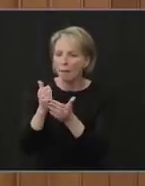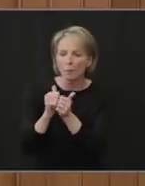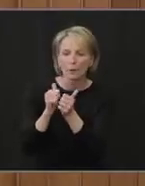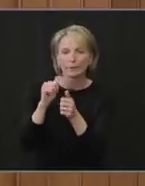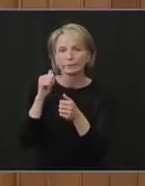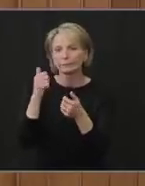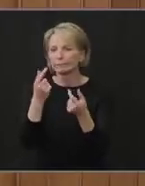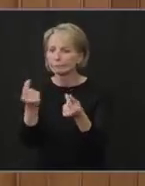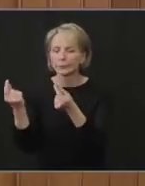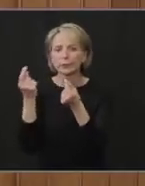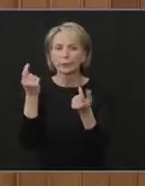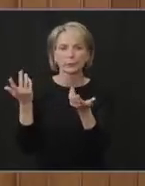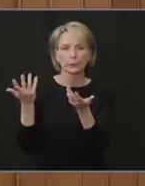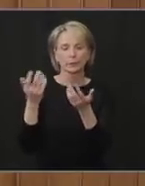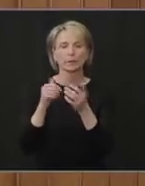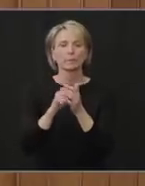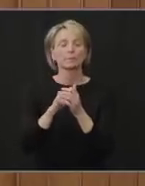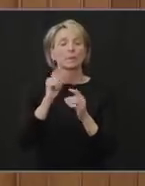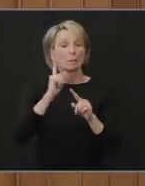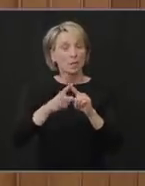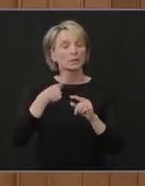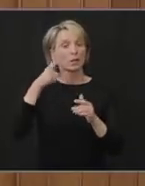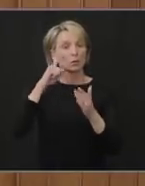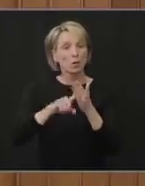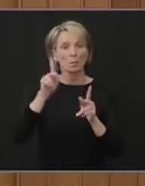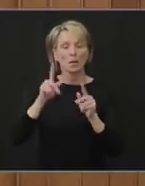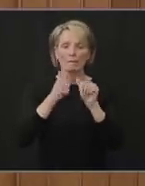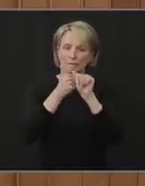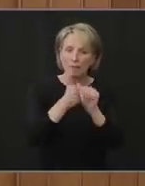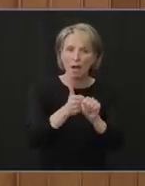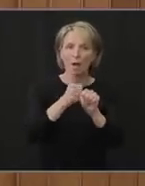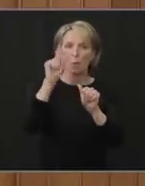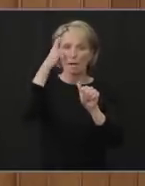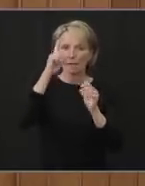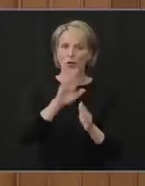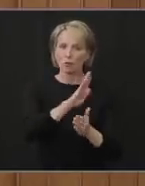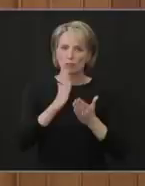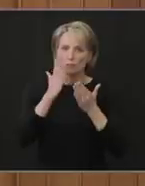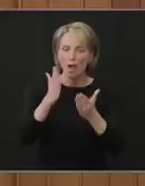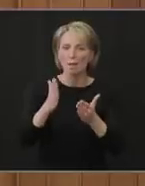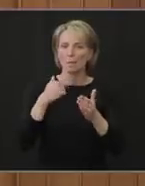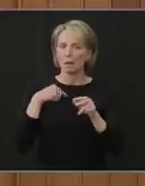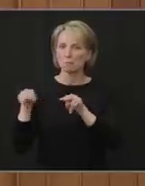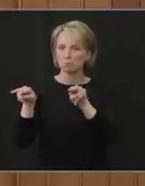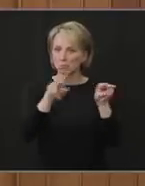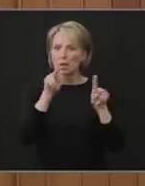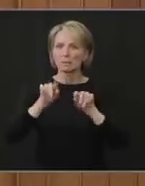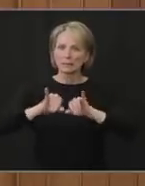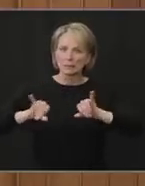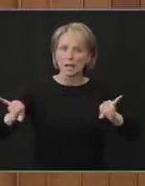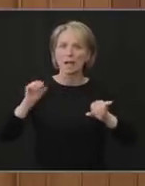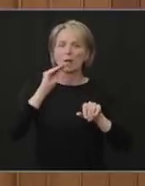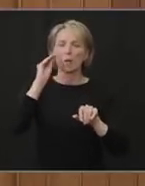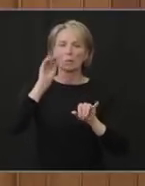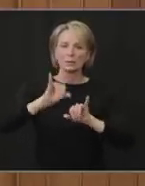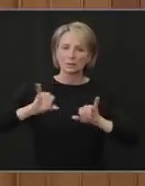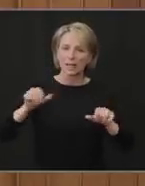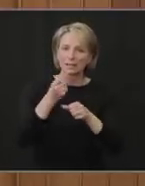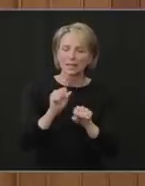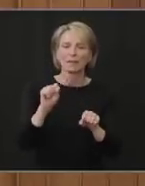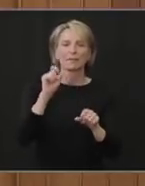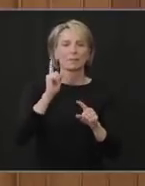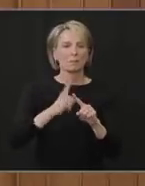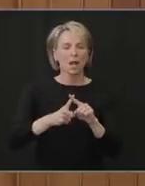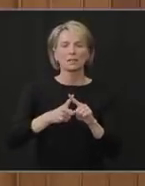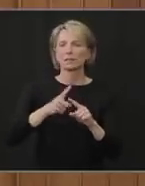in self-distancing and following the governor's recommendations to stay home and to stay safe and to limit your interactions to